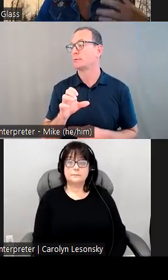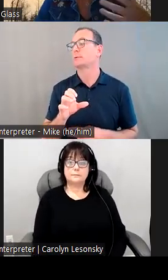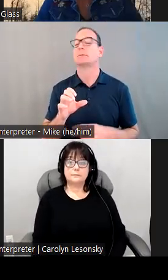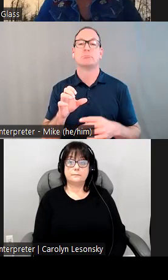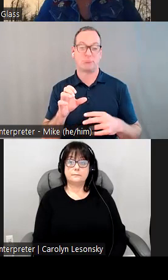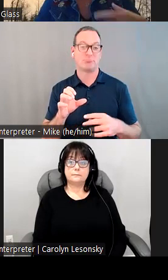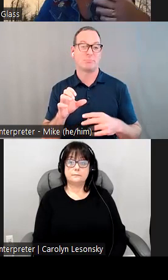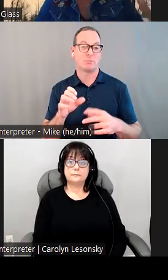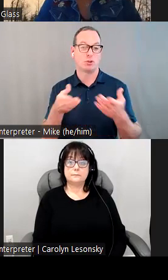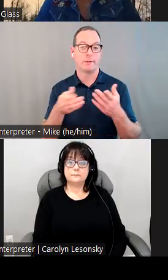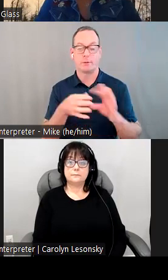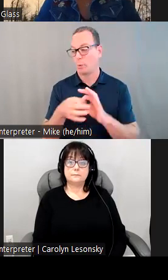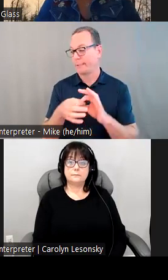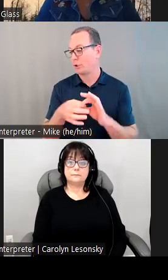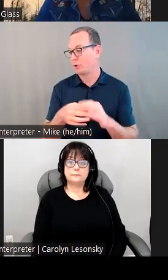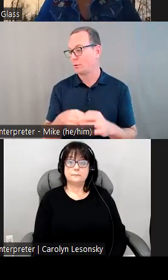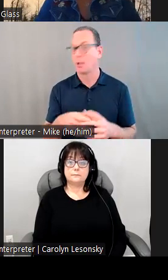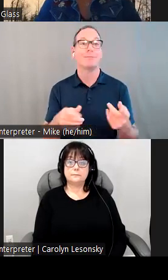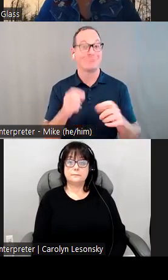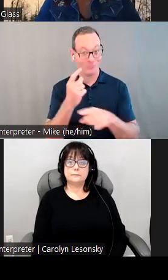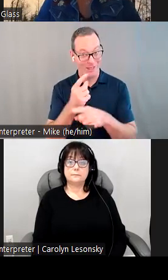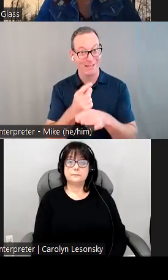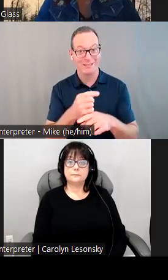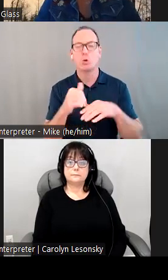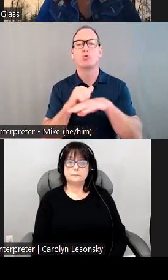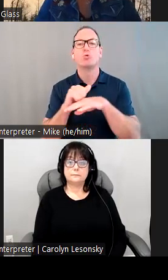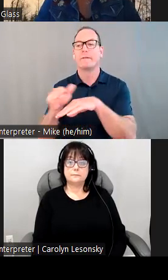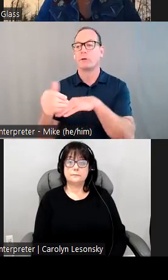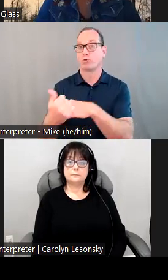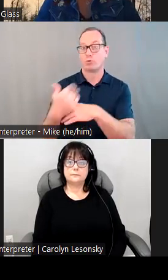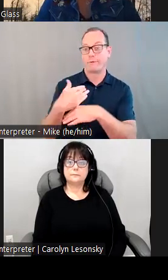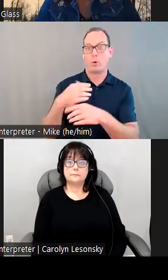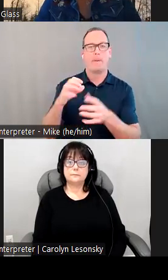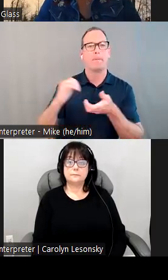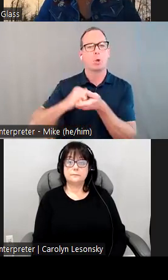Work on relationships with referral partners. Yes.